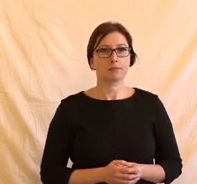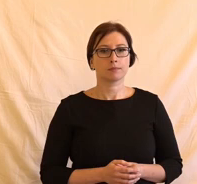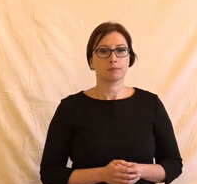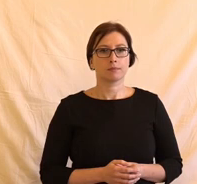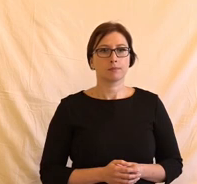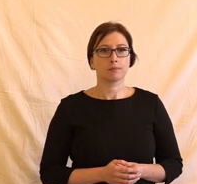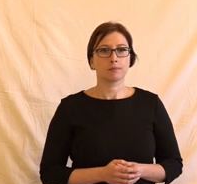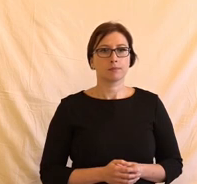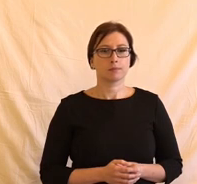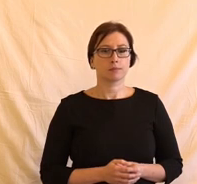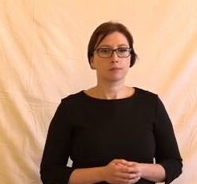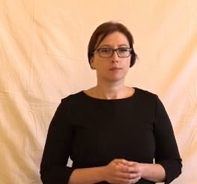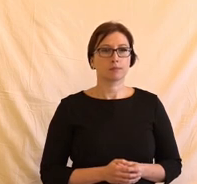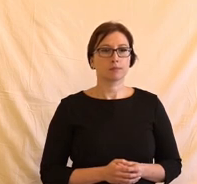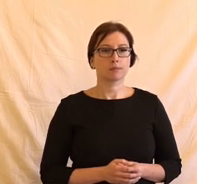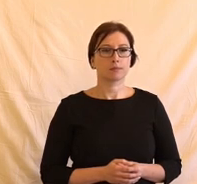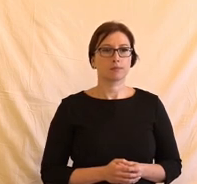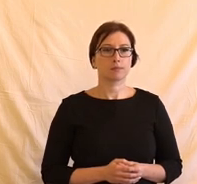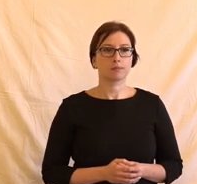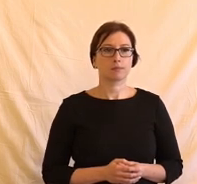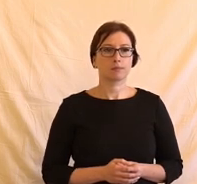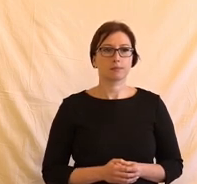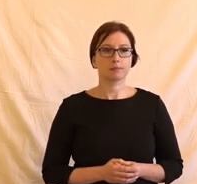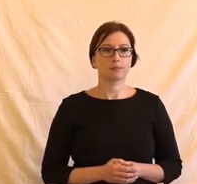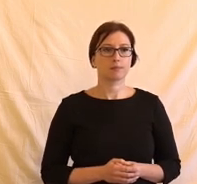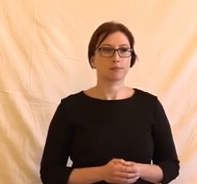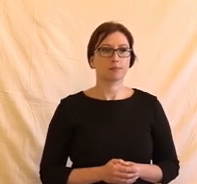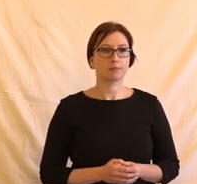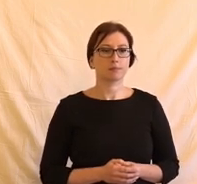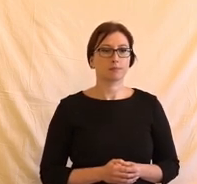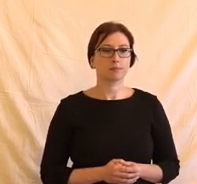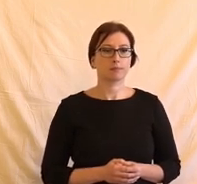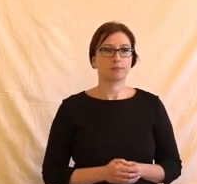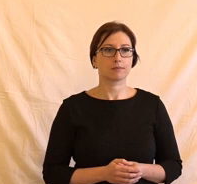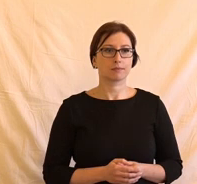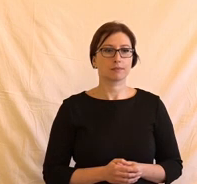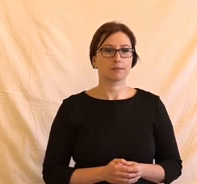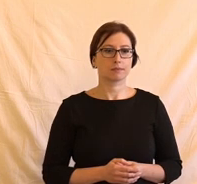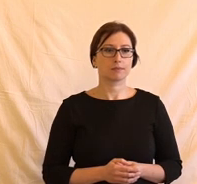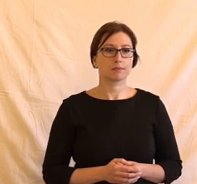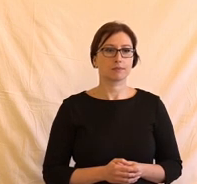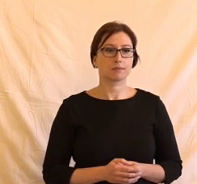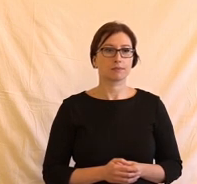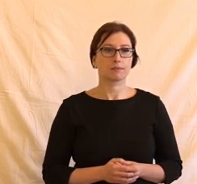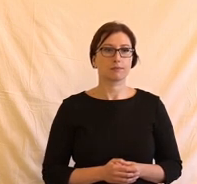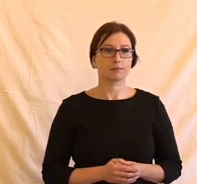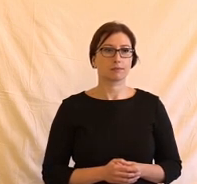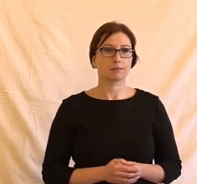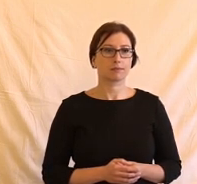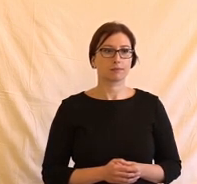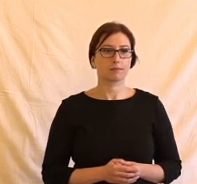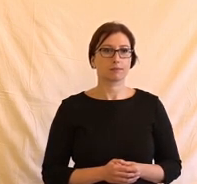I have to admit, my knowledge of the Czech Republic isn't that good, but from what I can understand,